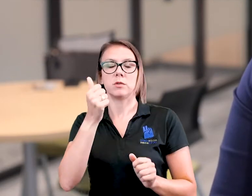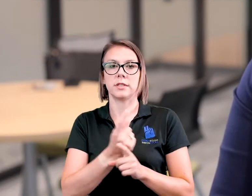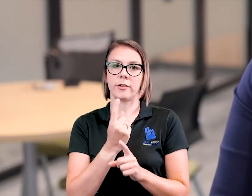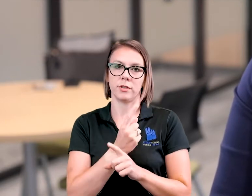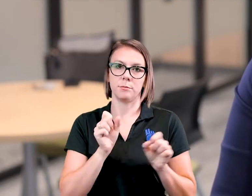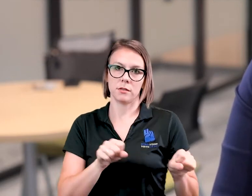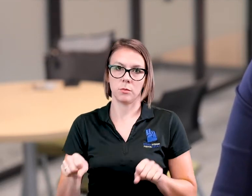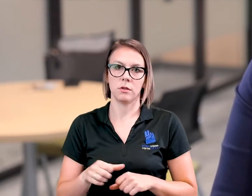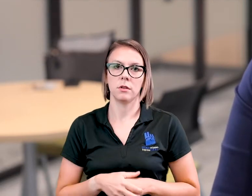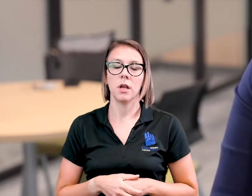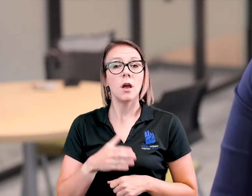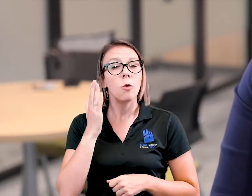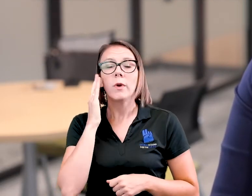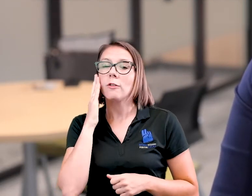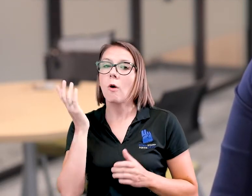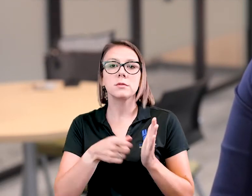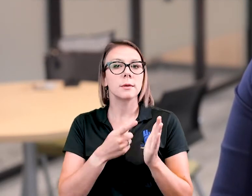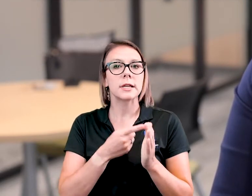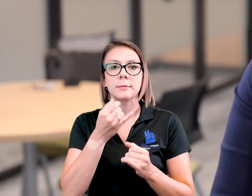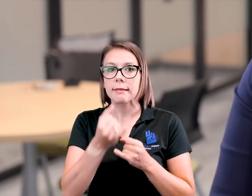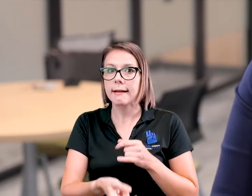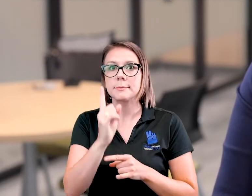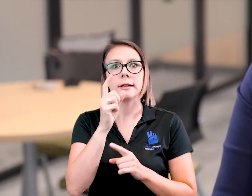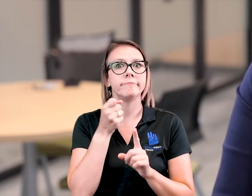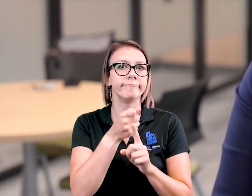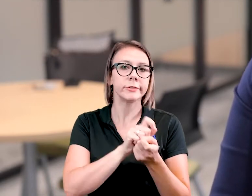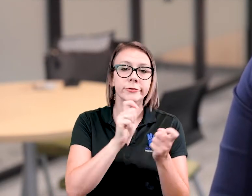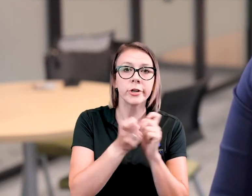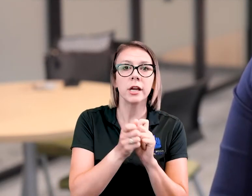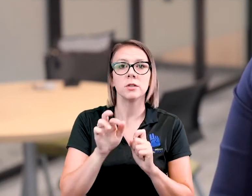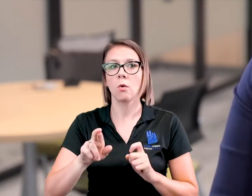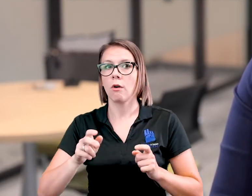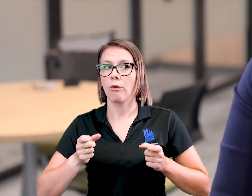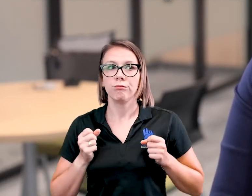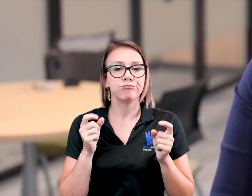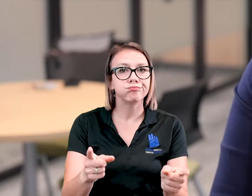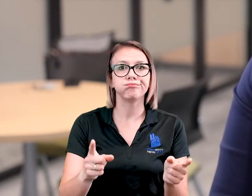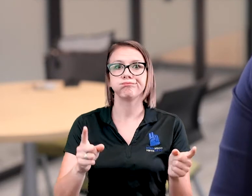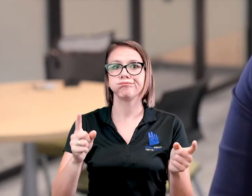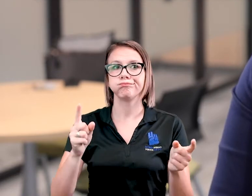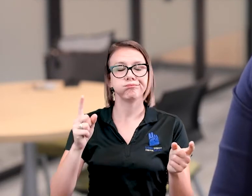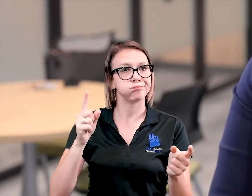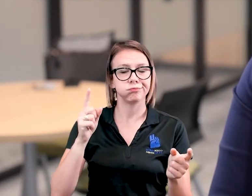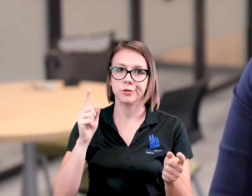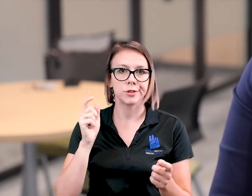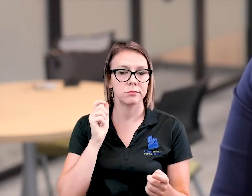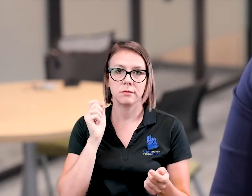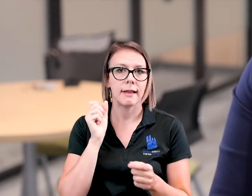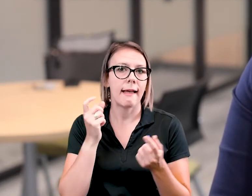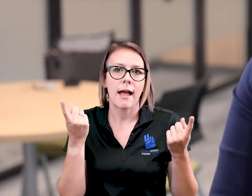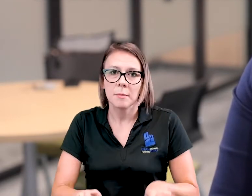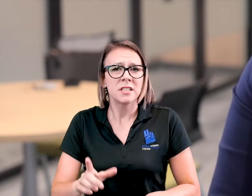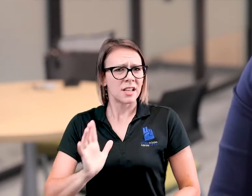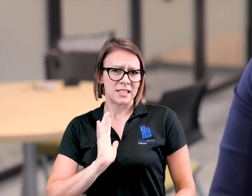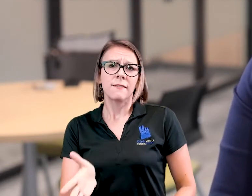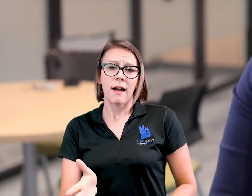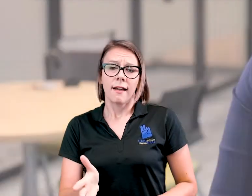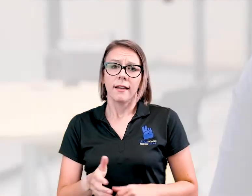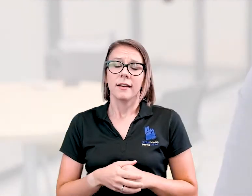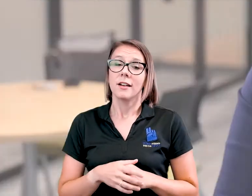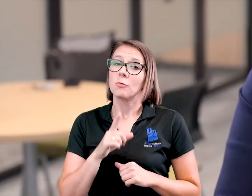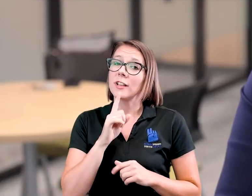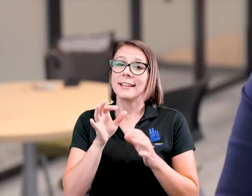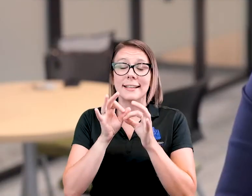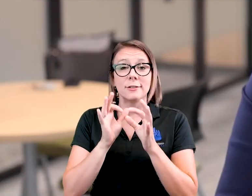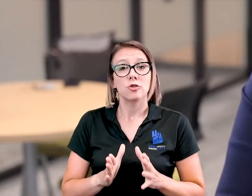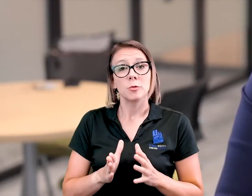as possible. We understand that sometimes there are last-minute changes or things change in your lesson plans on the fly. That is